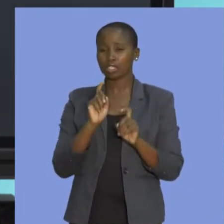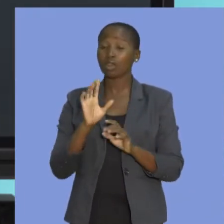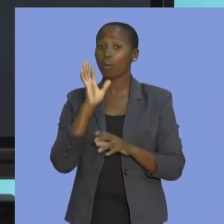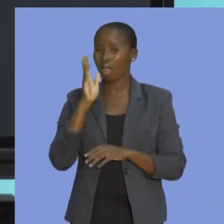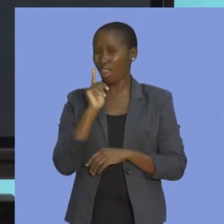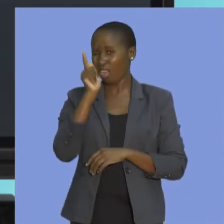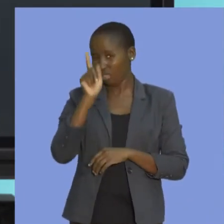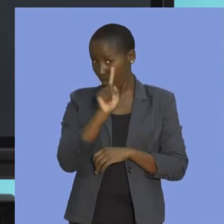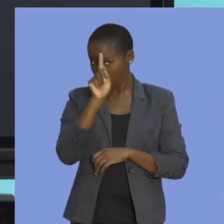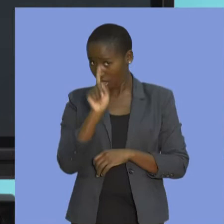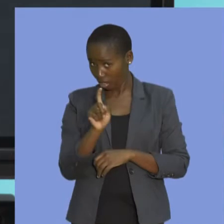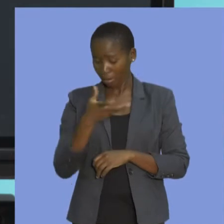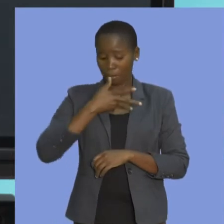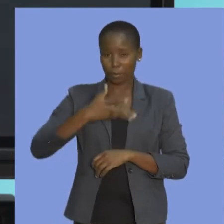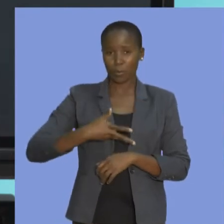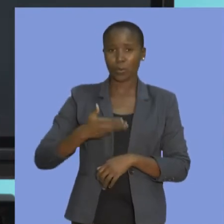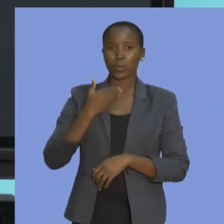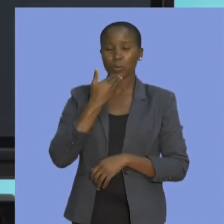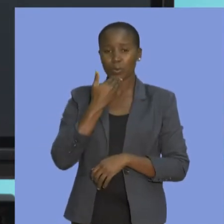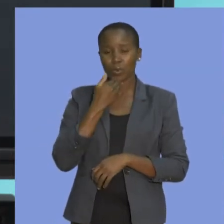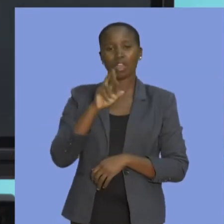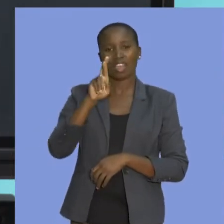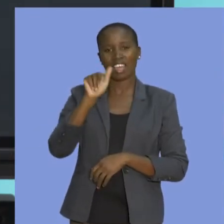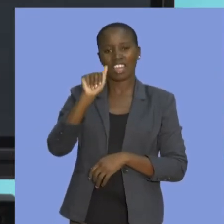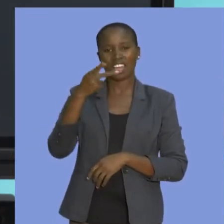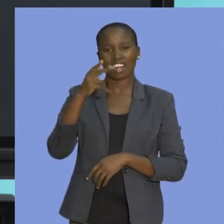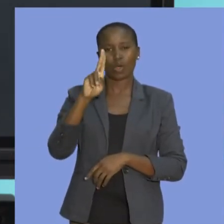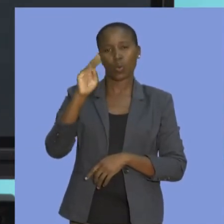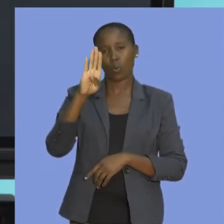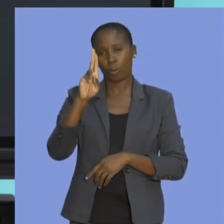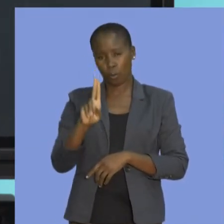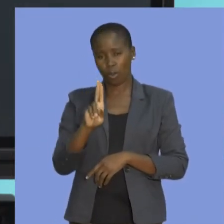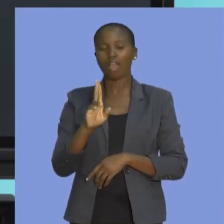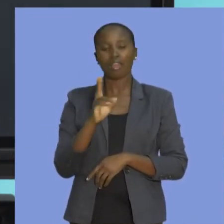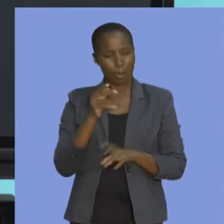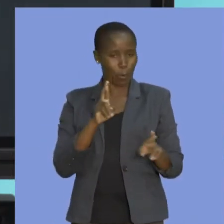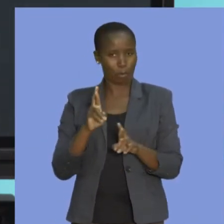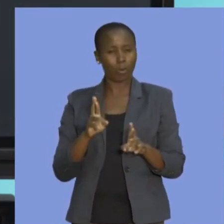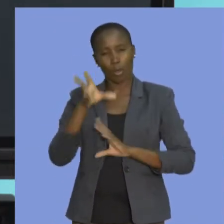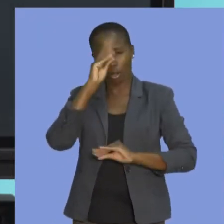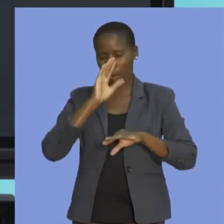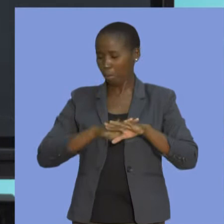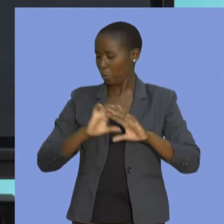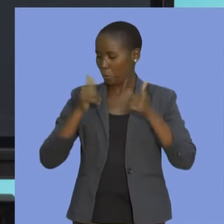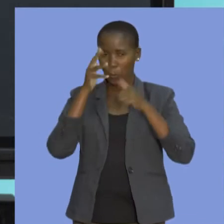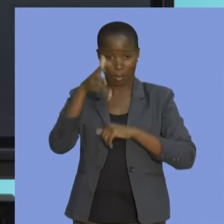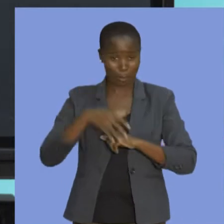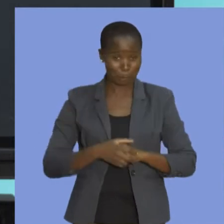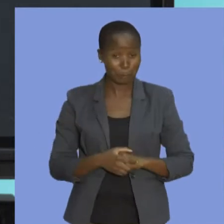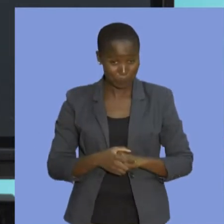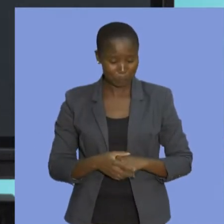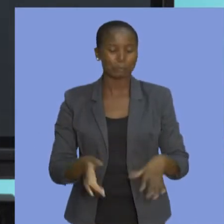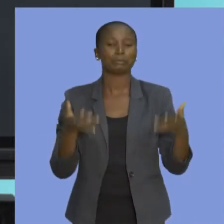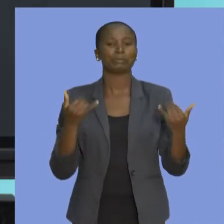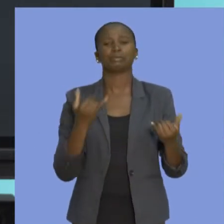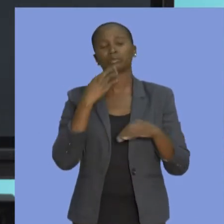you. My name is Rakabu. I hope you're ready. This is going to be one of the good lessons. Okay, let's look at what we have today